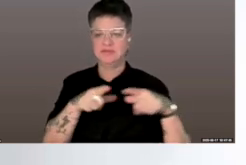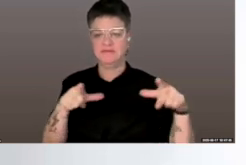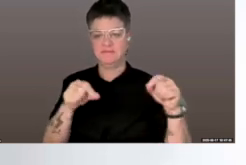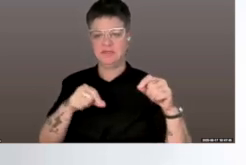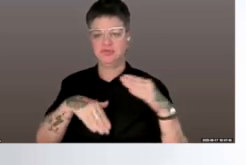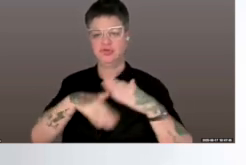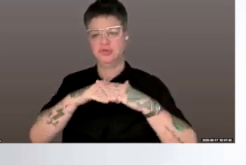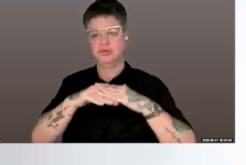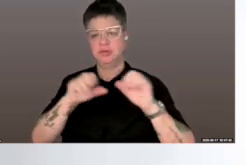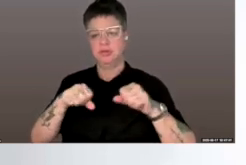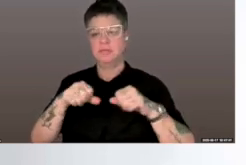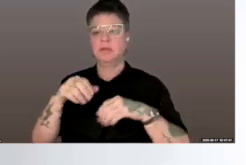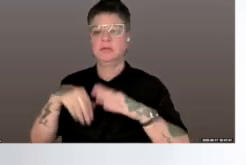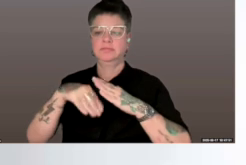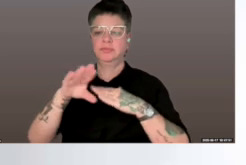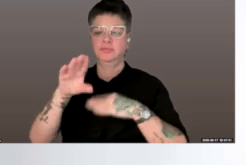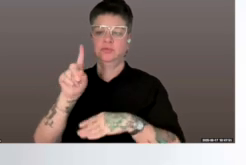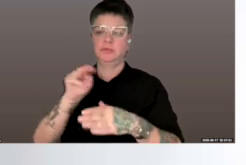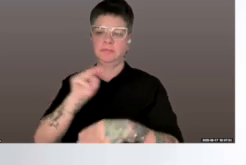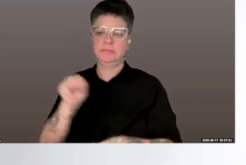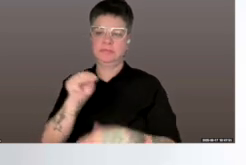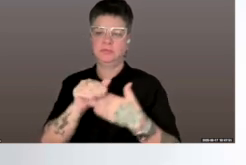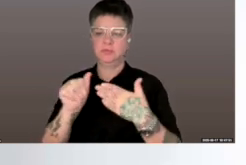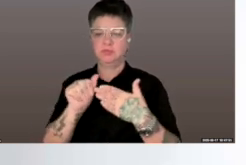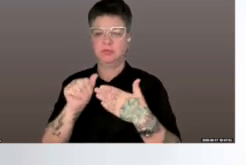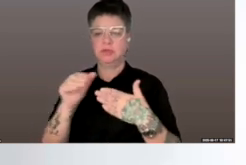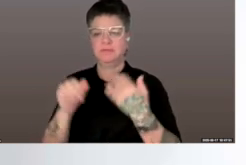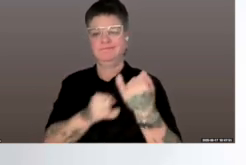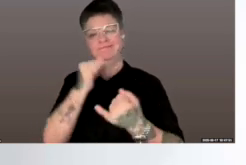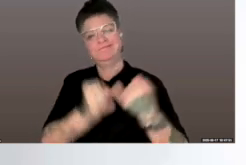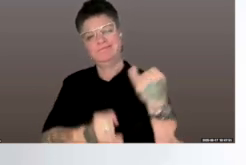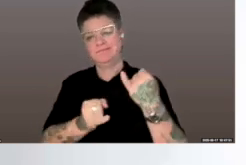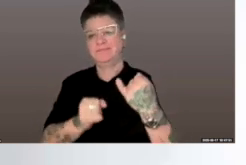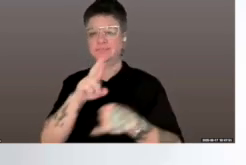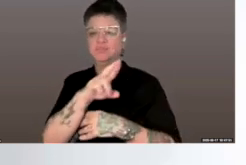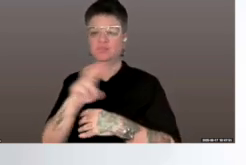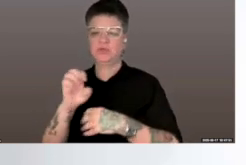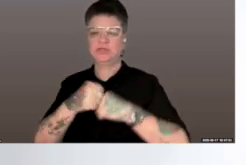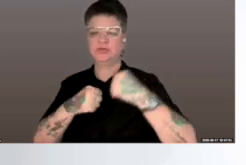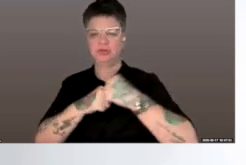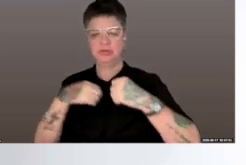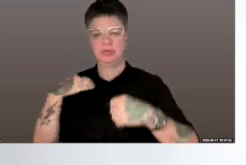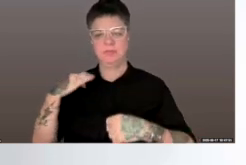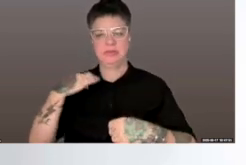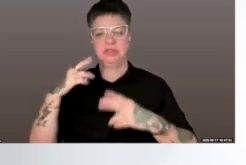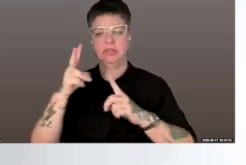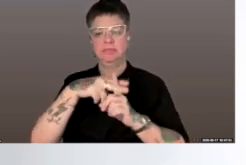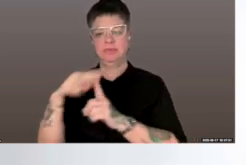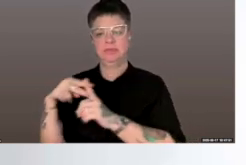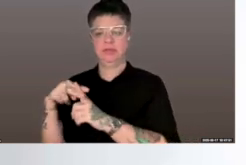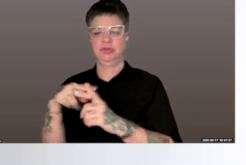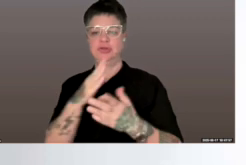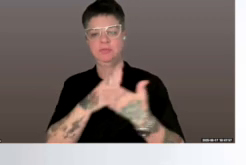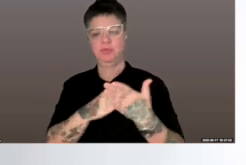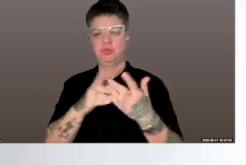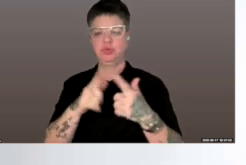Also, we are increasing the voucher cap for large forklifts to $1 million. And finally, we're restructuring the equipment